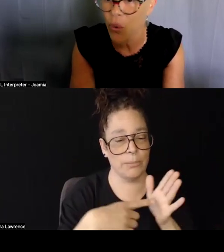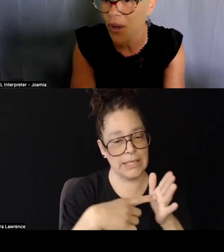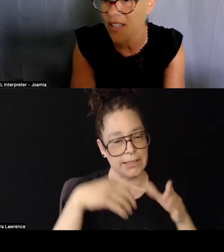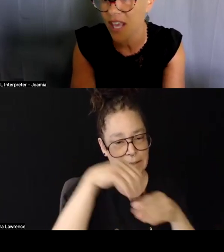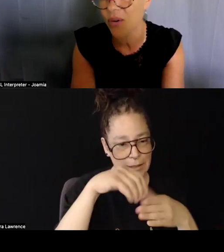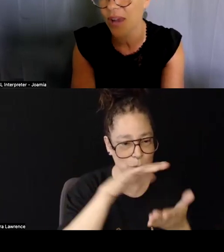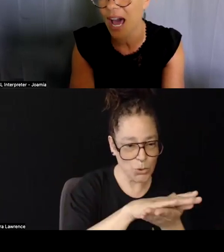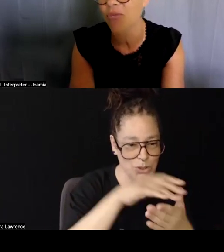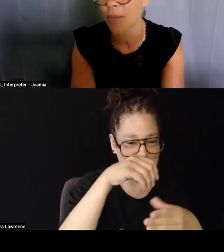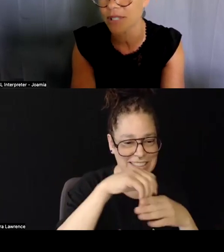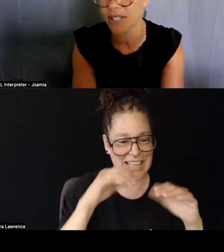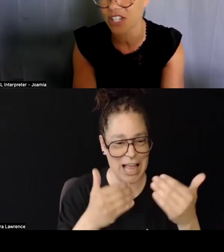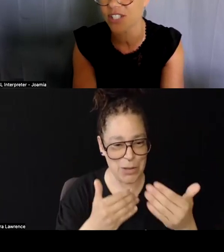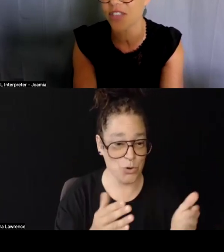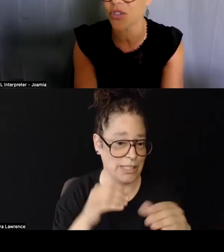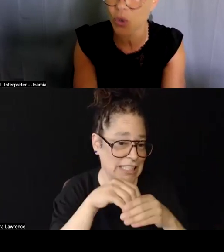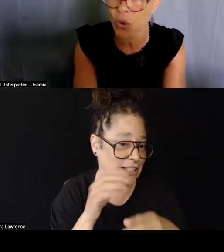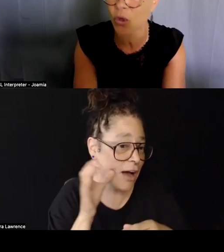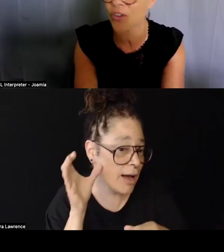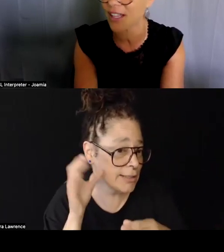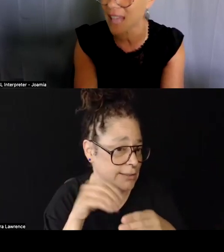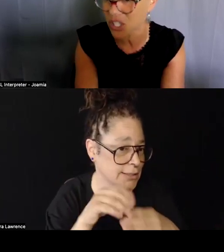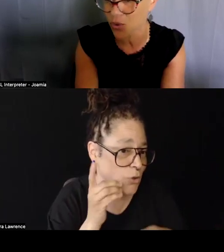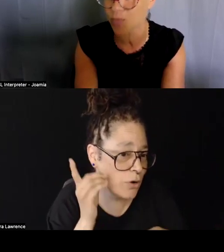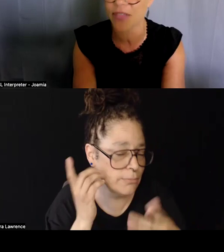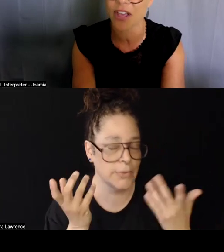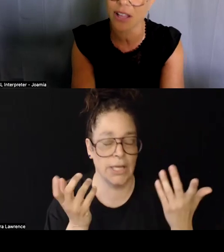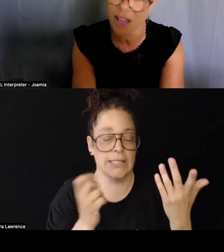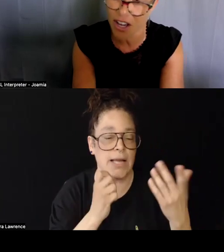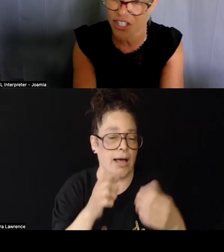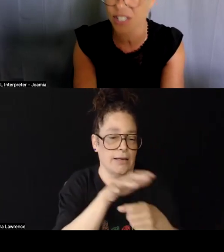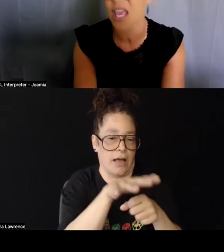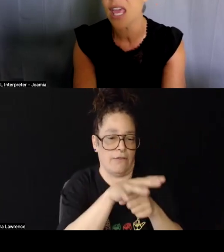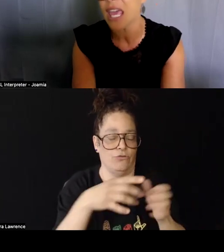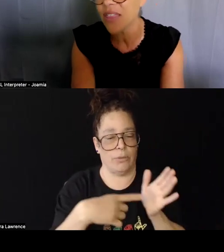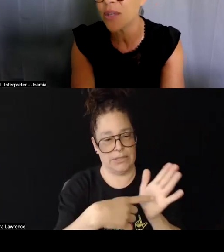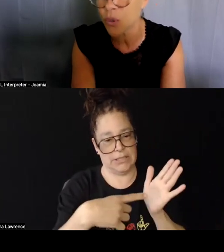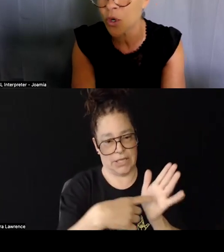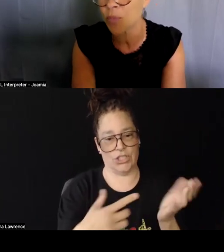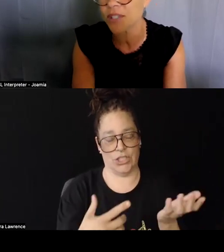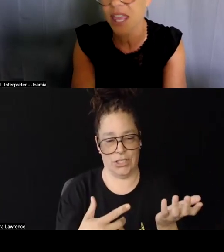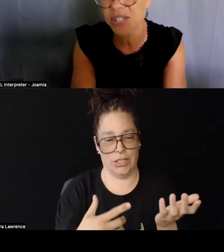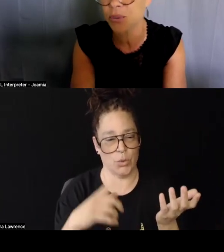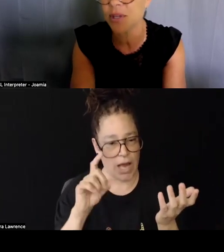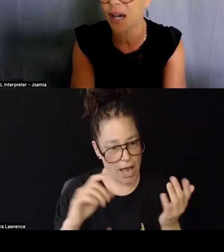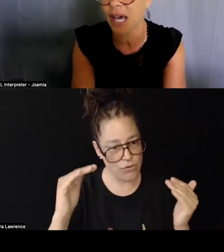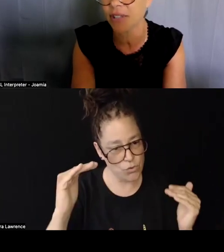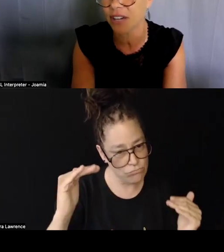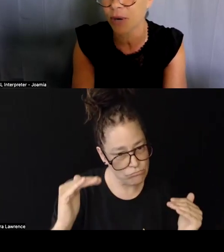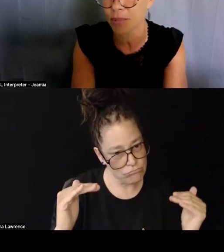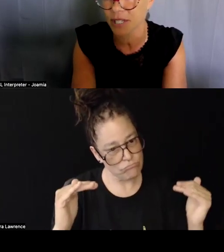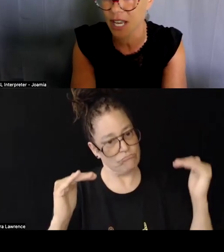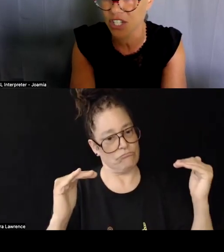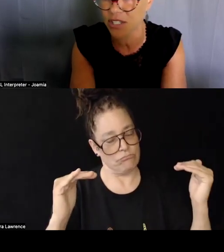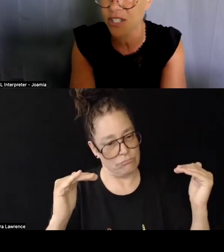enough toys, they don't have representations in the school or in the classrooms, in the cottages, in the dorms. They do not have